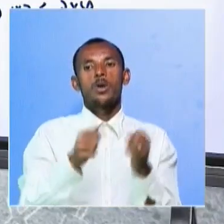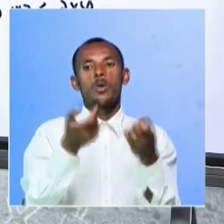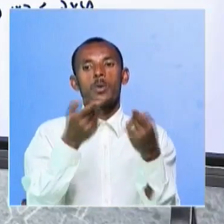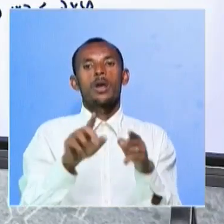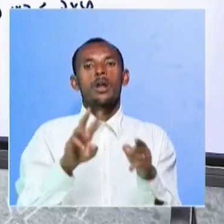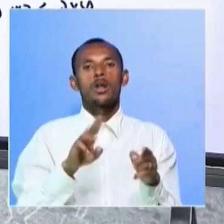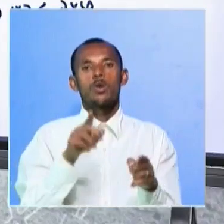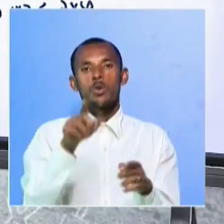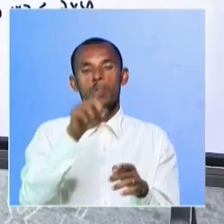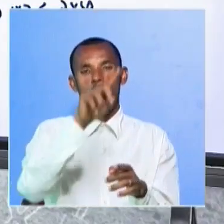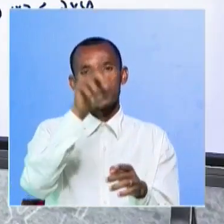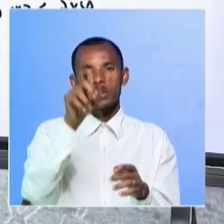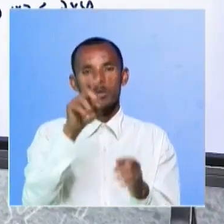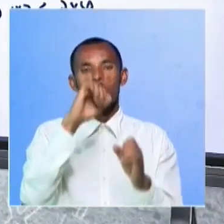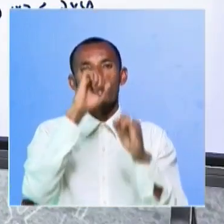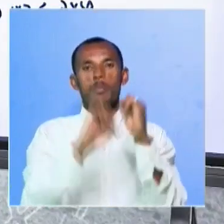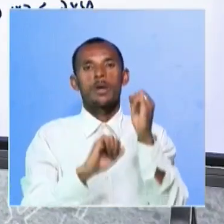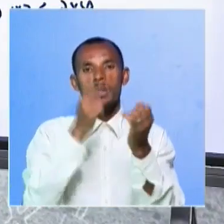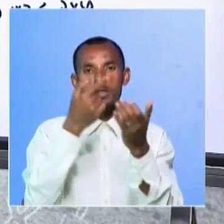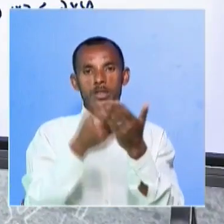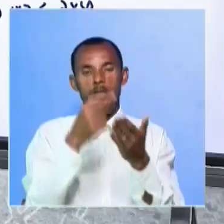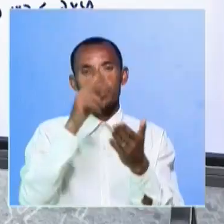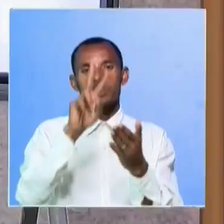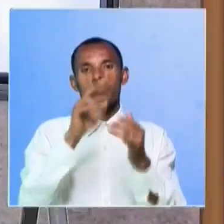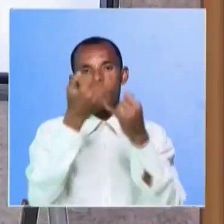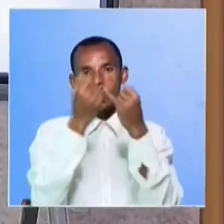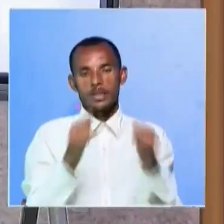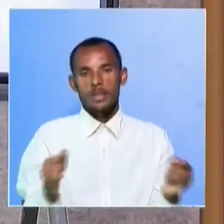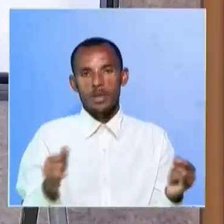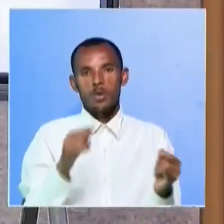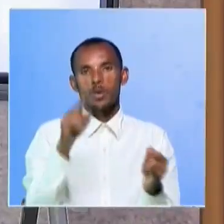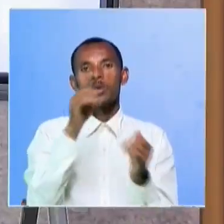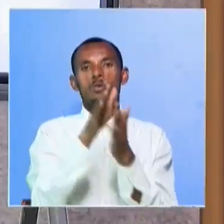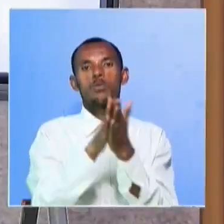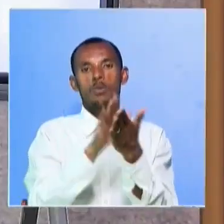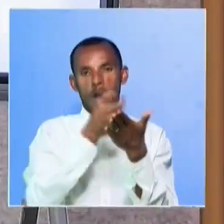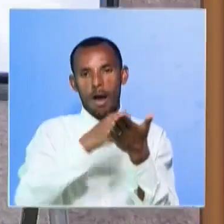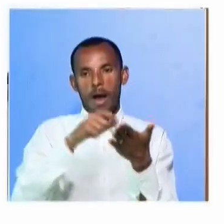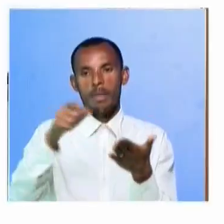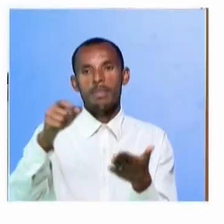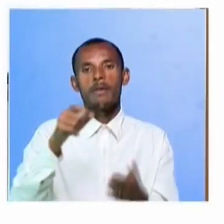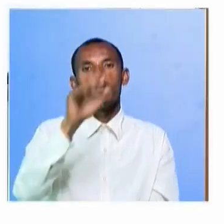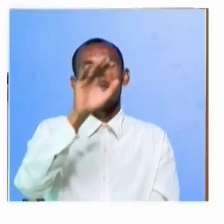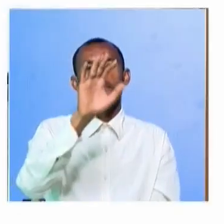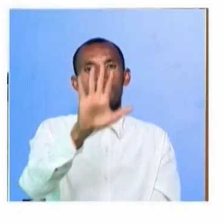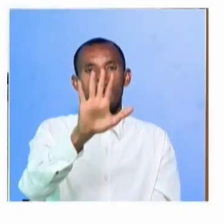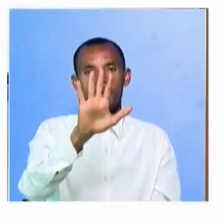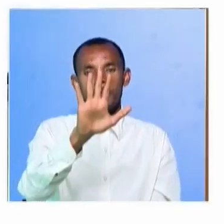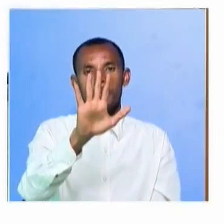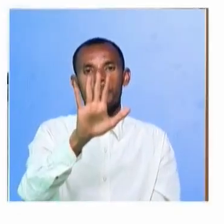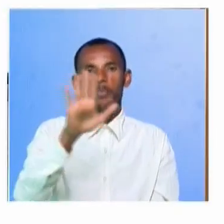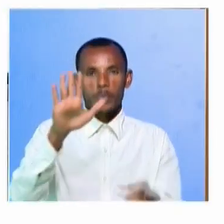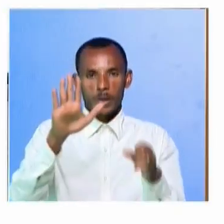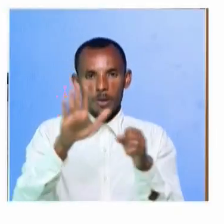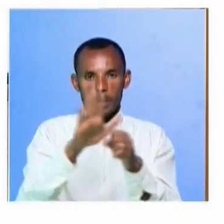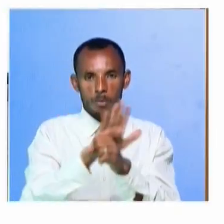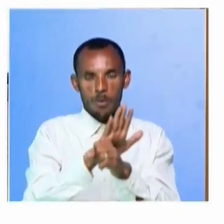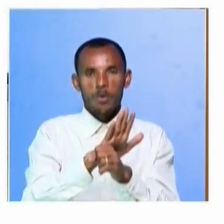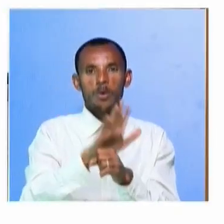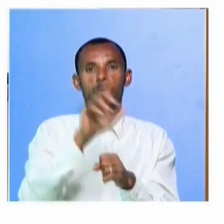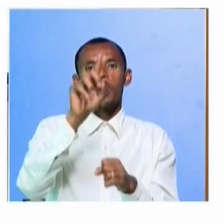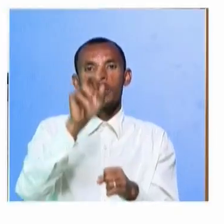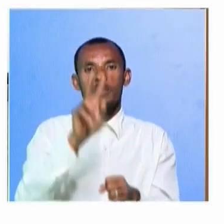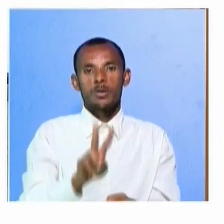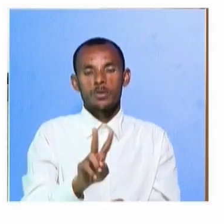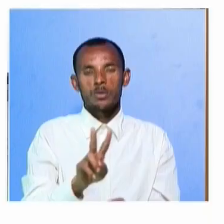whenever you are asked to compare this fraction, you need to write 5 and half is less